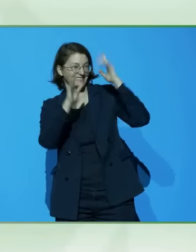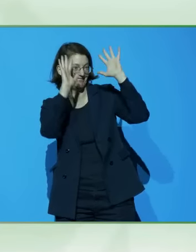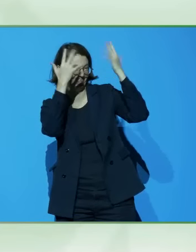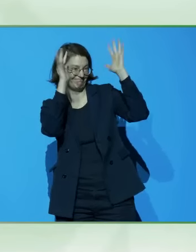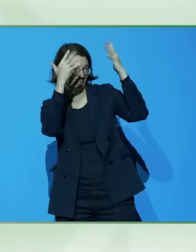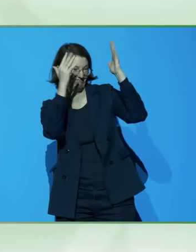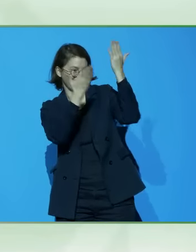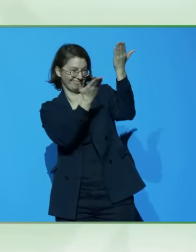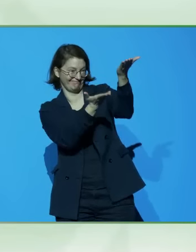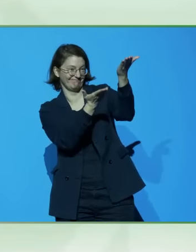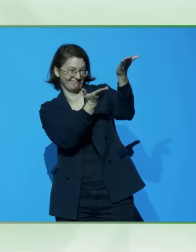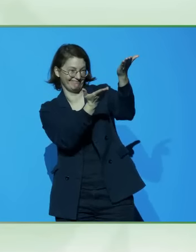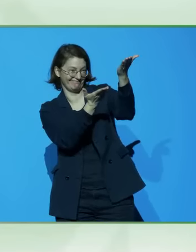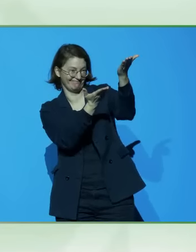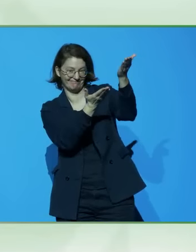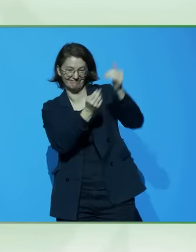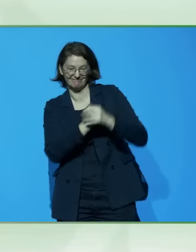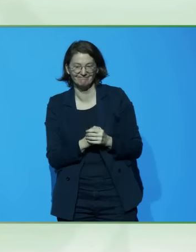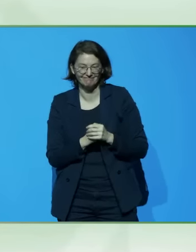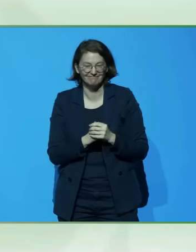room.